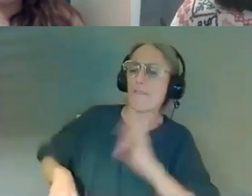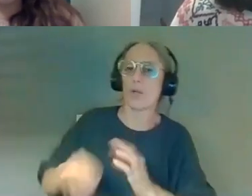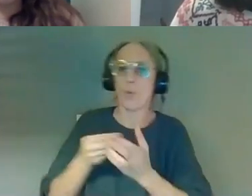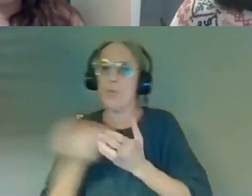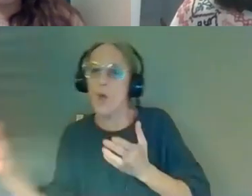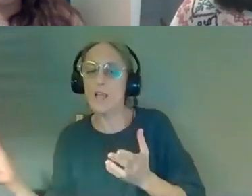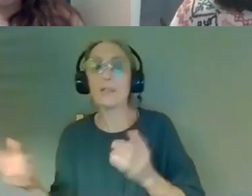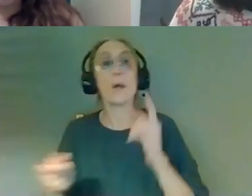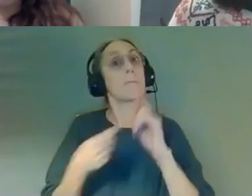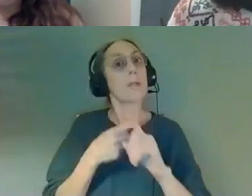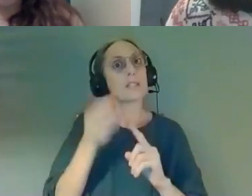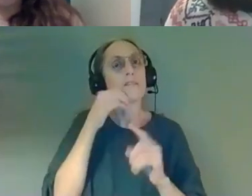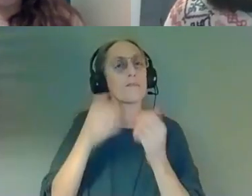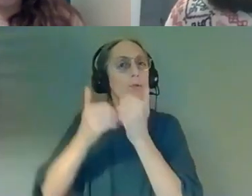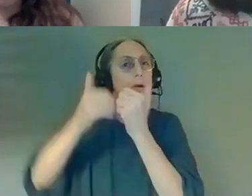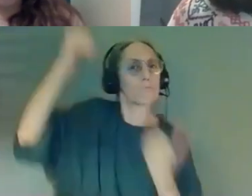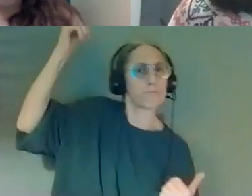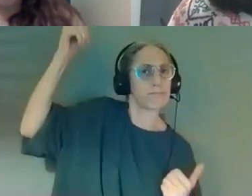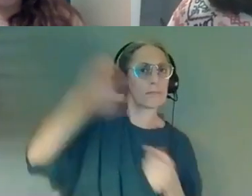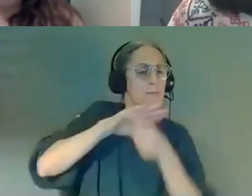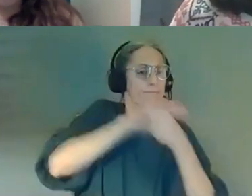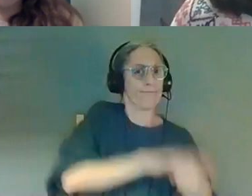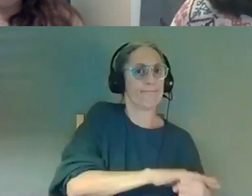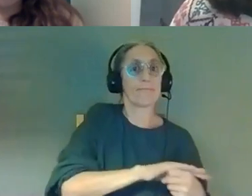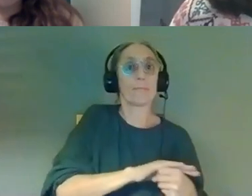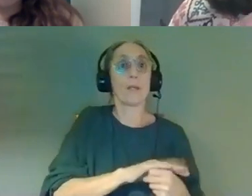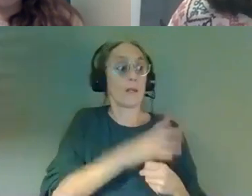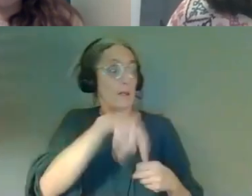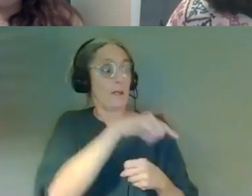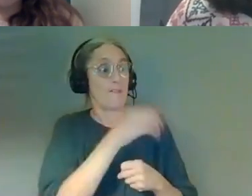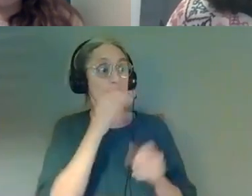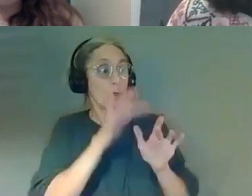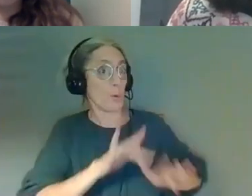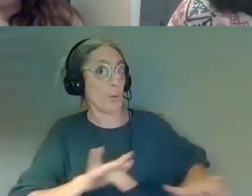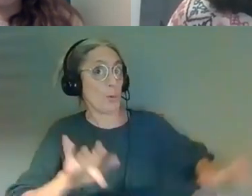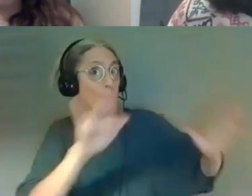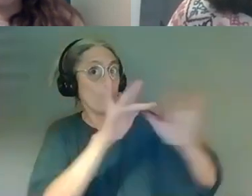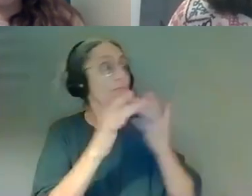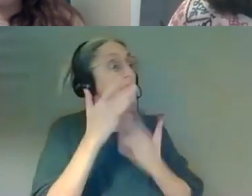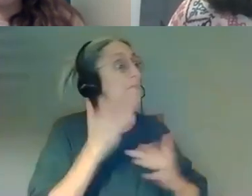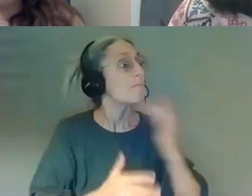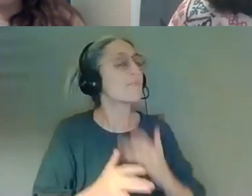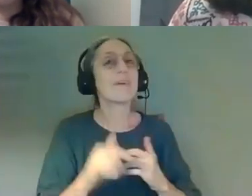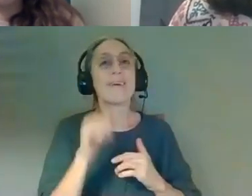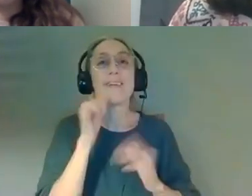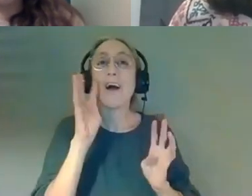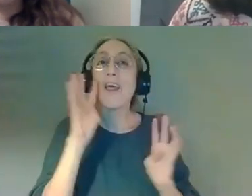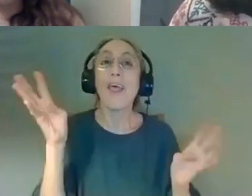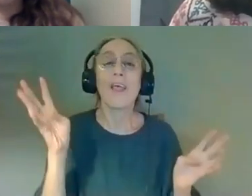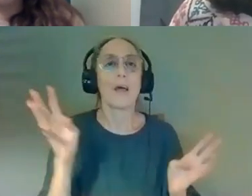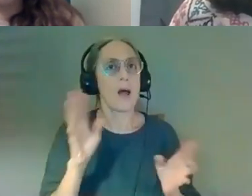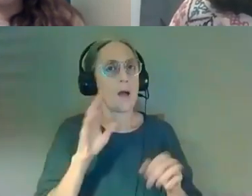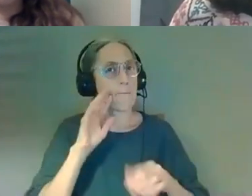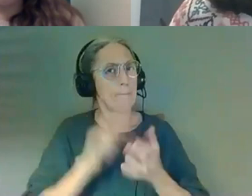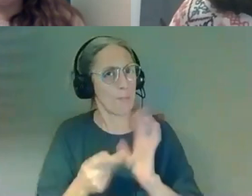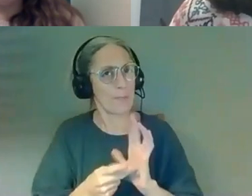are intentional. These food deserts didn't just come out of nowhere. They were intentionally built this way, right? This country was built on that. So